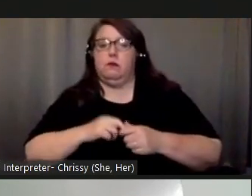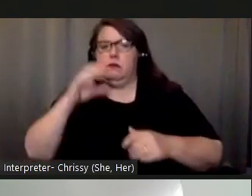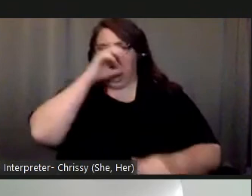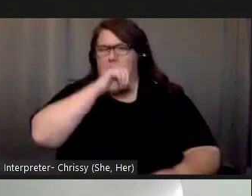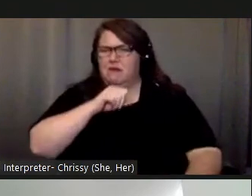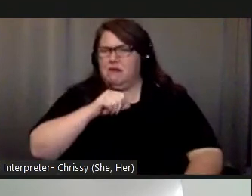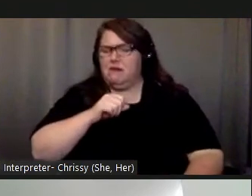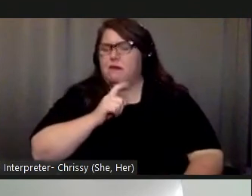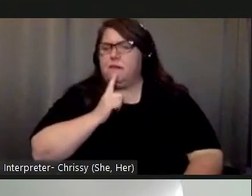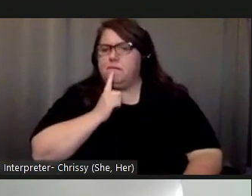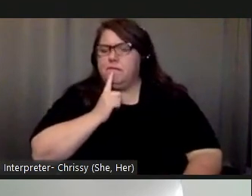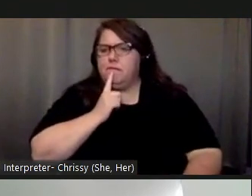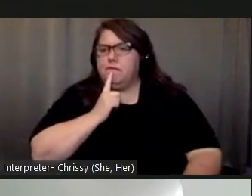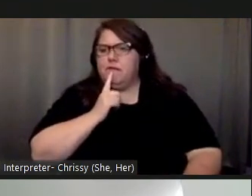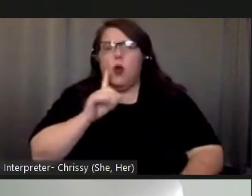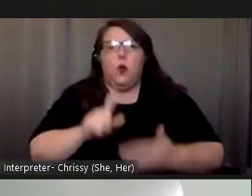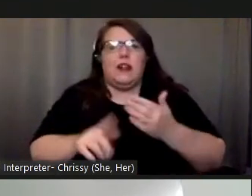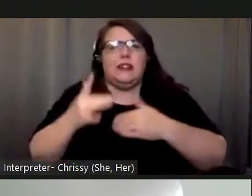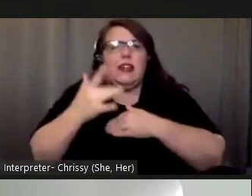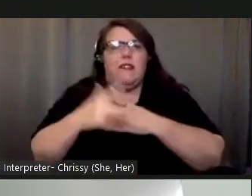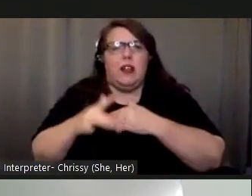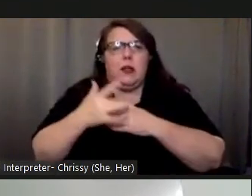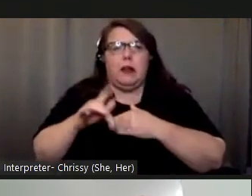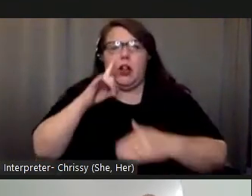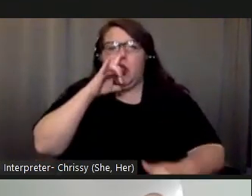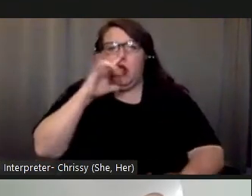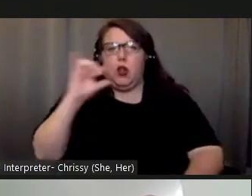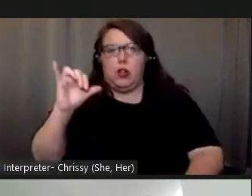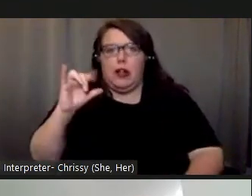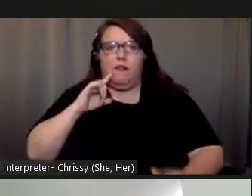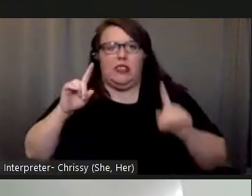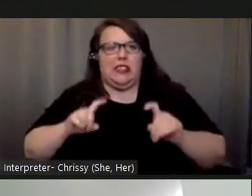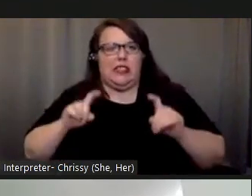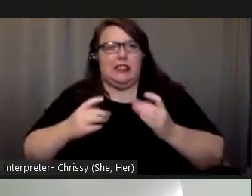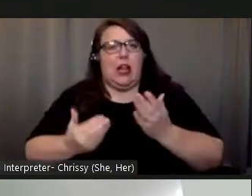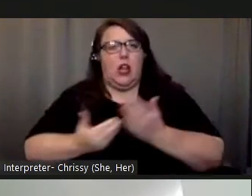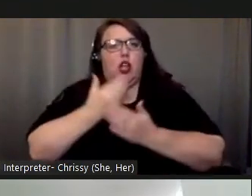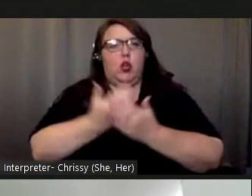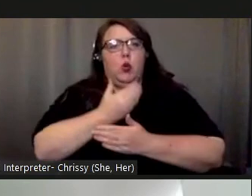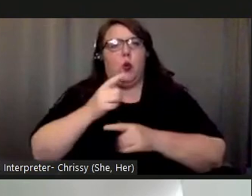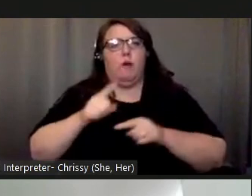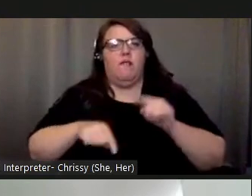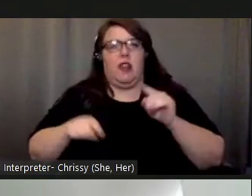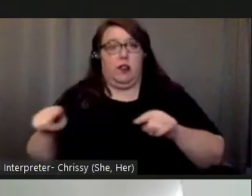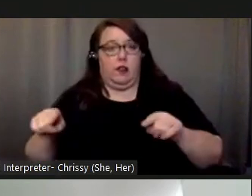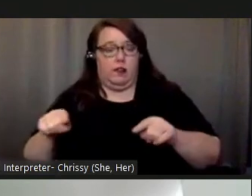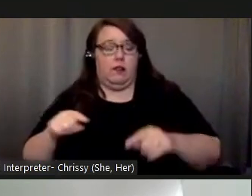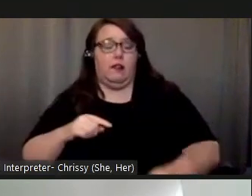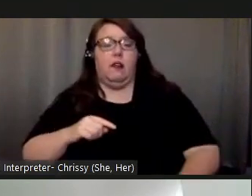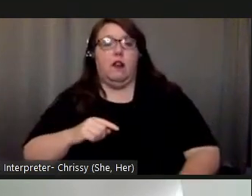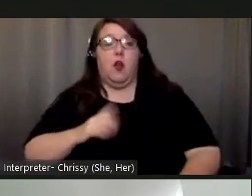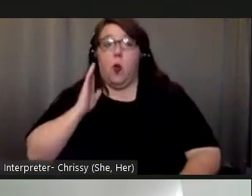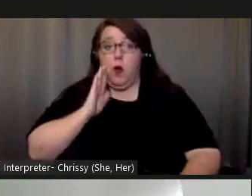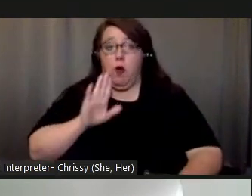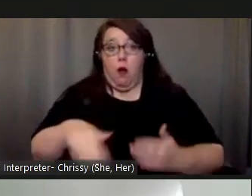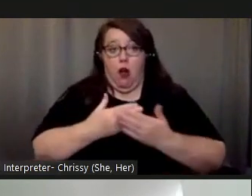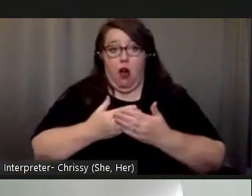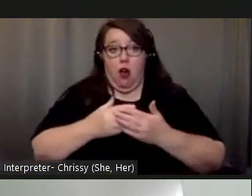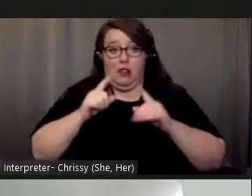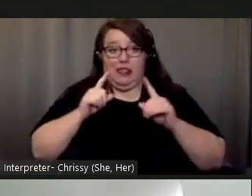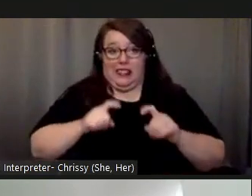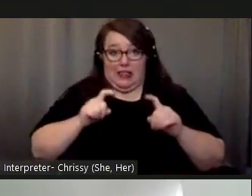that work? What's the availability like for testing for this new variant? And then will all tests start to evolve